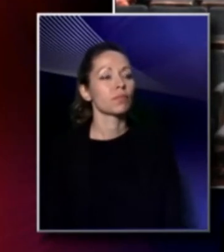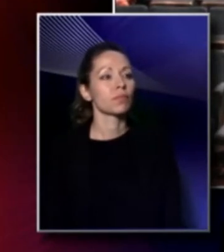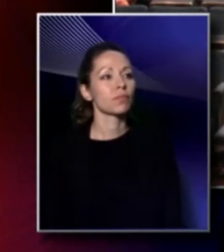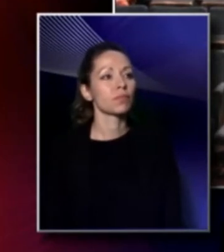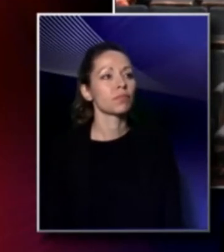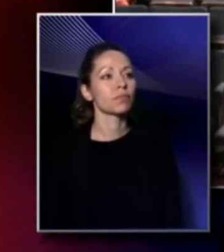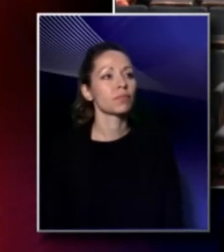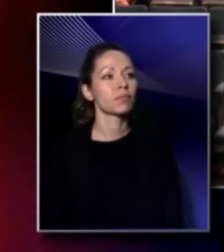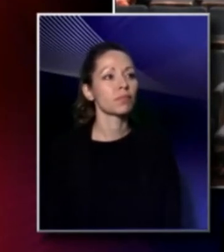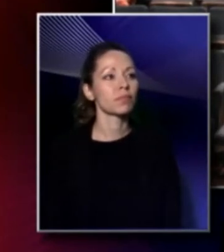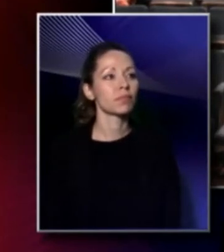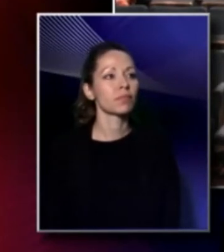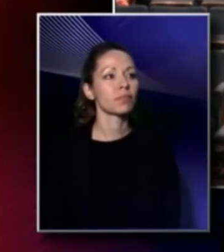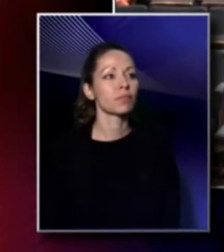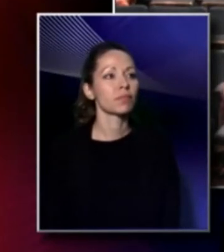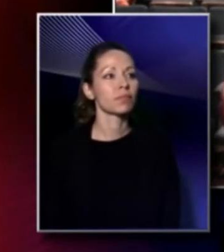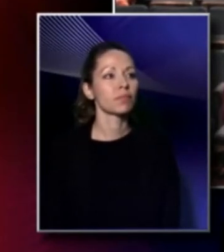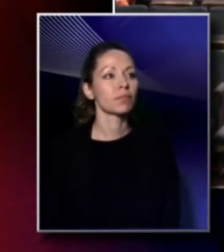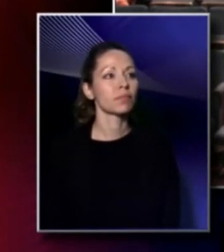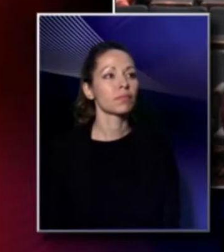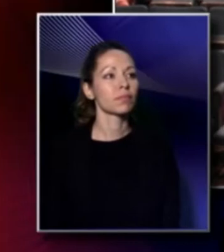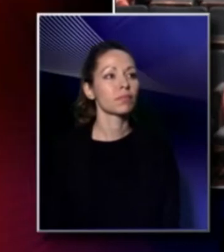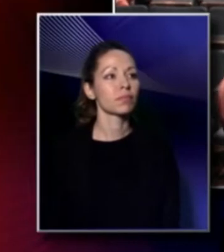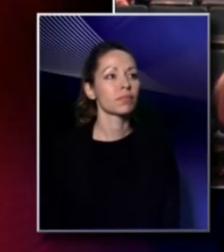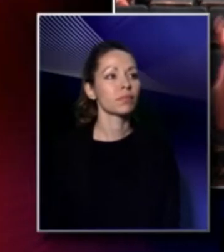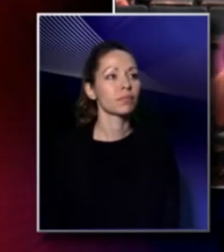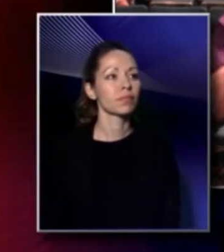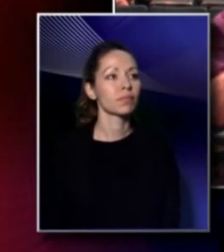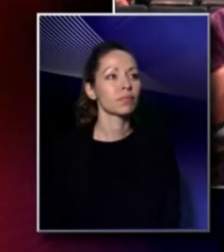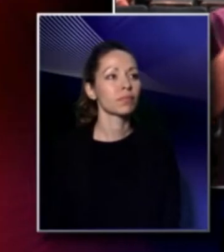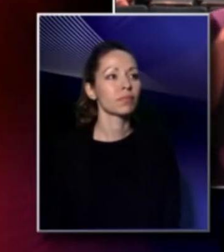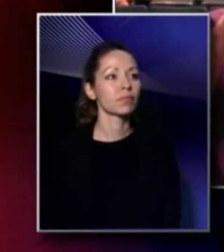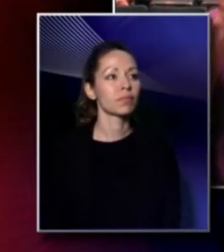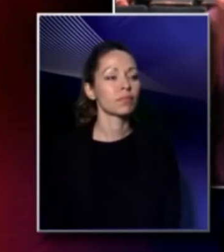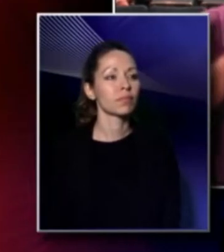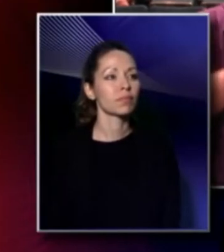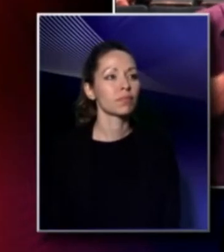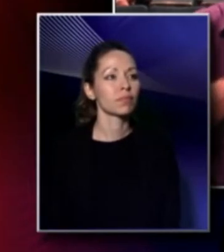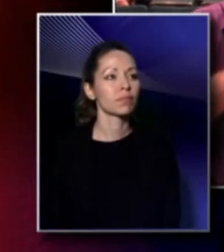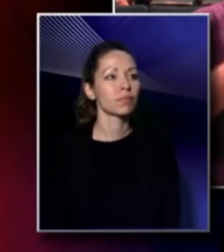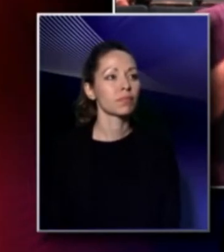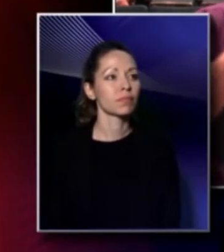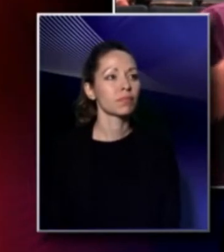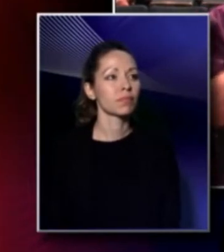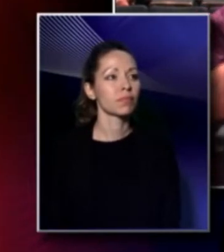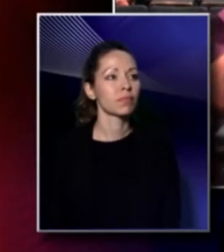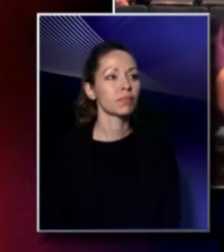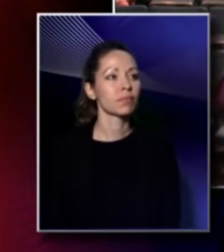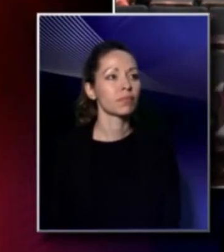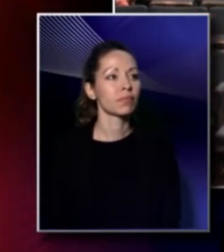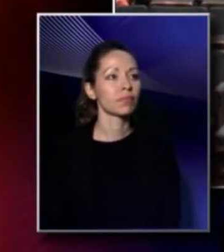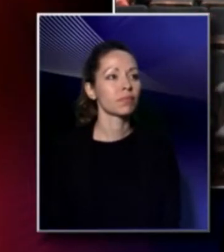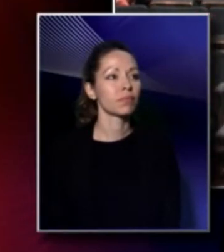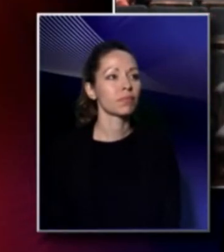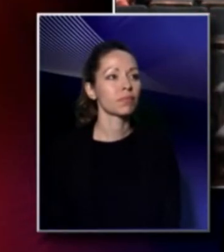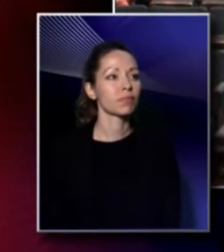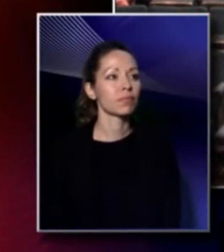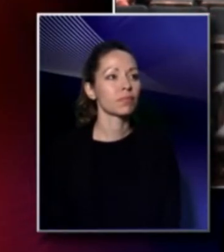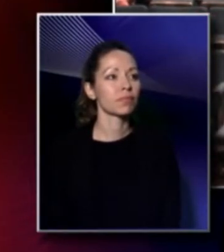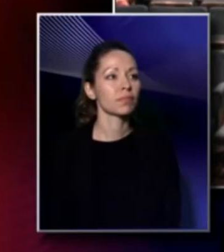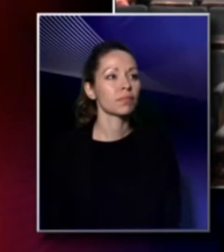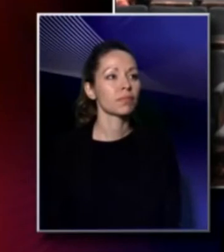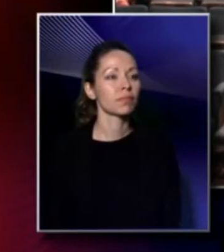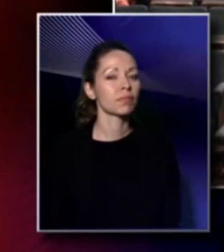ASDB history has been standing strong for many years. Thank you so much for your time and attention, Board, and